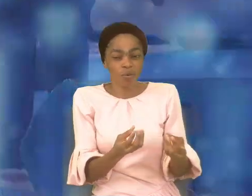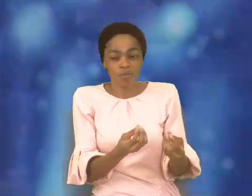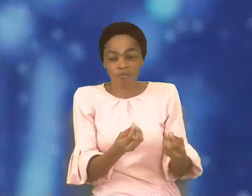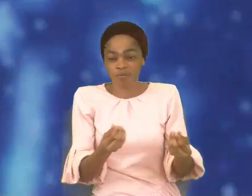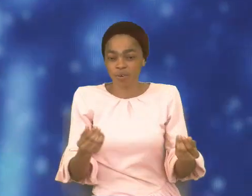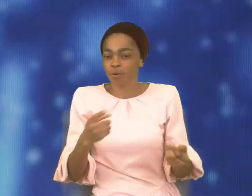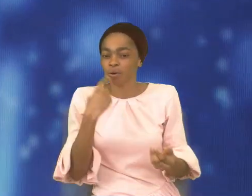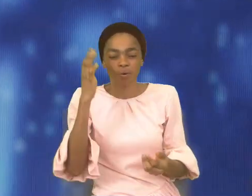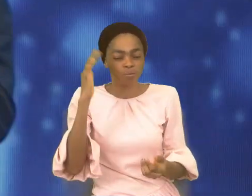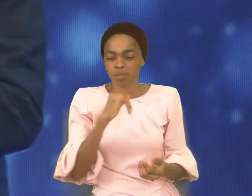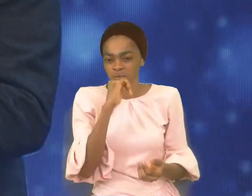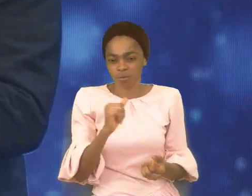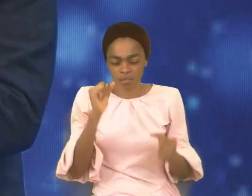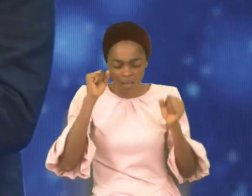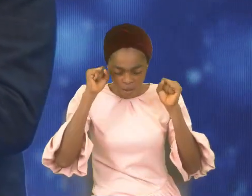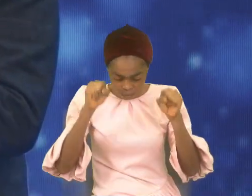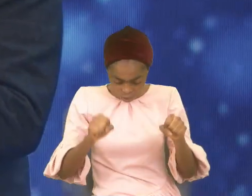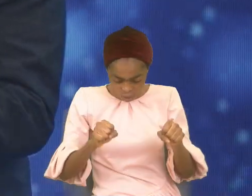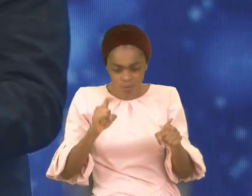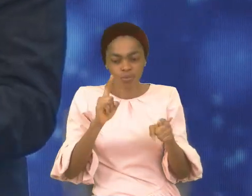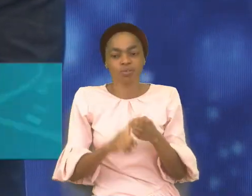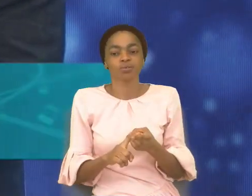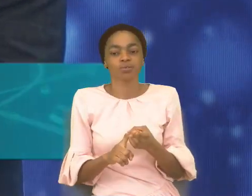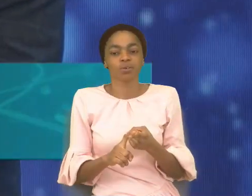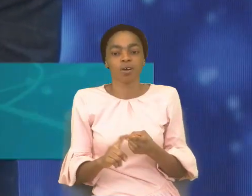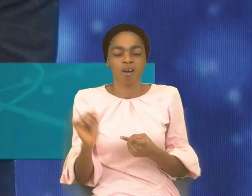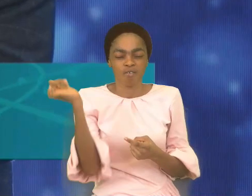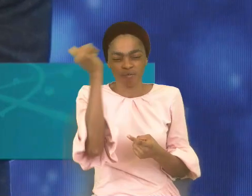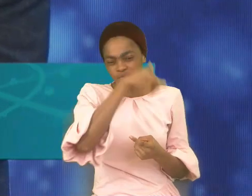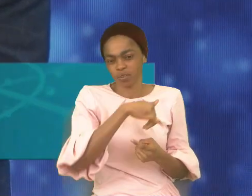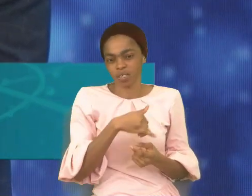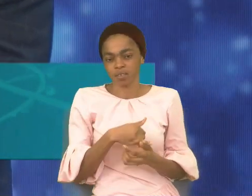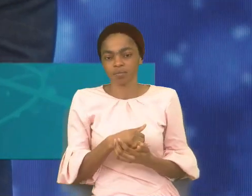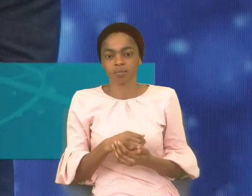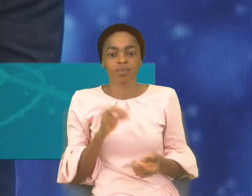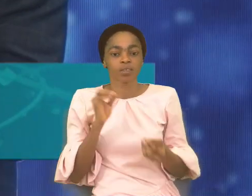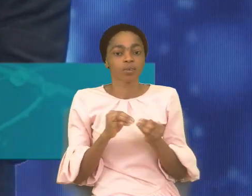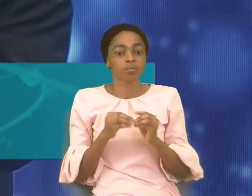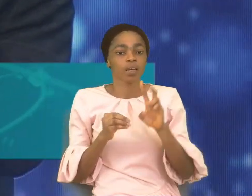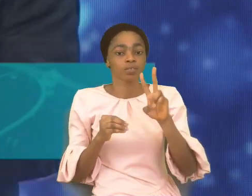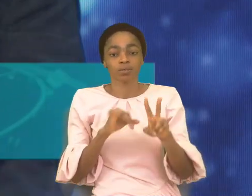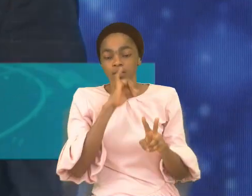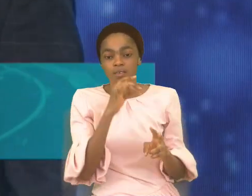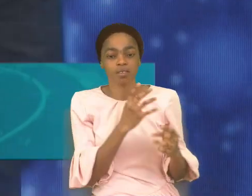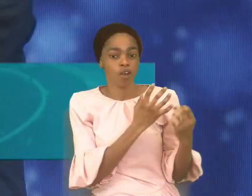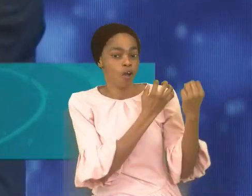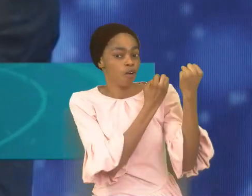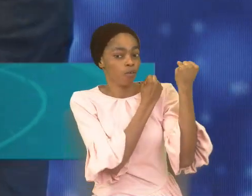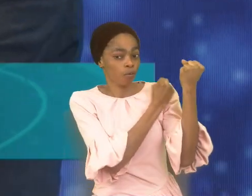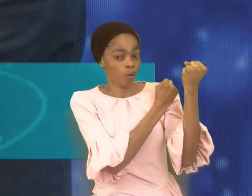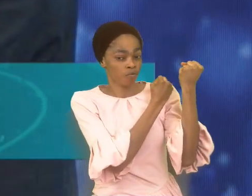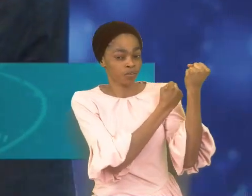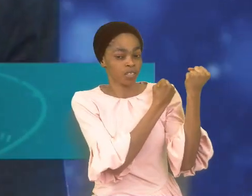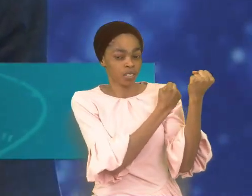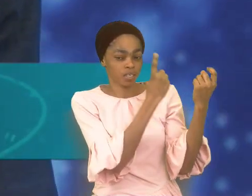the confident faith that would not bend under fury, the